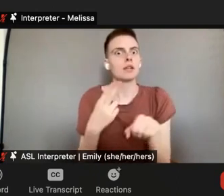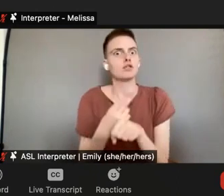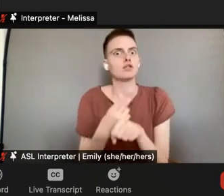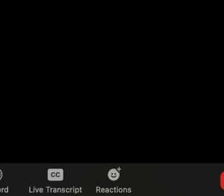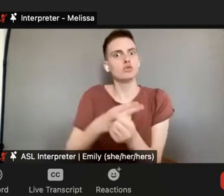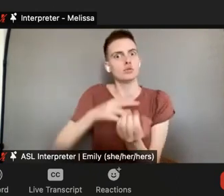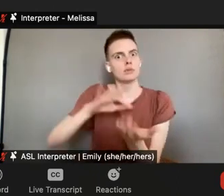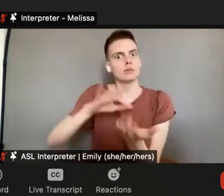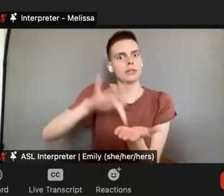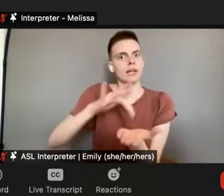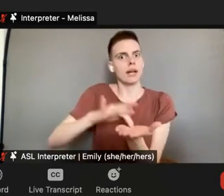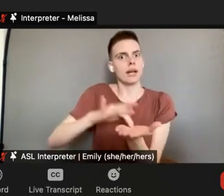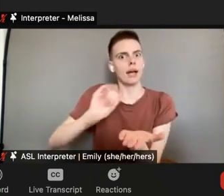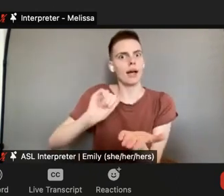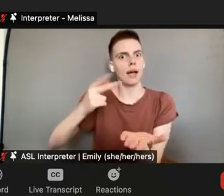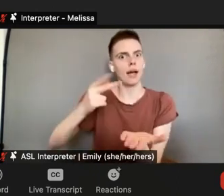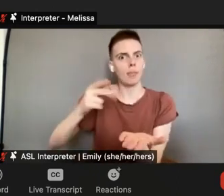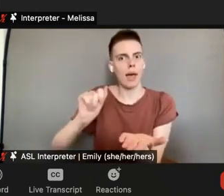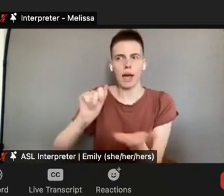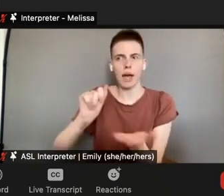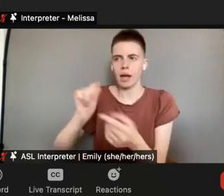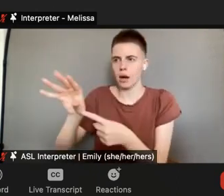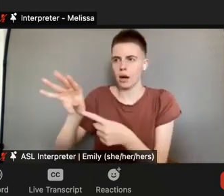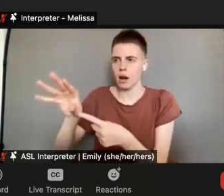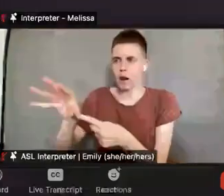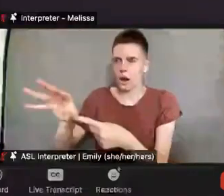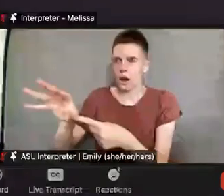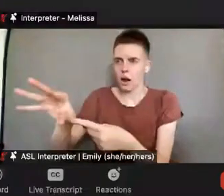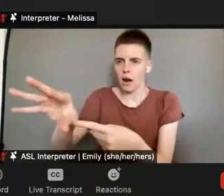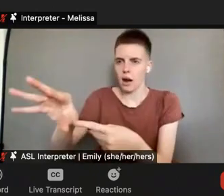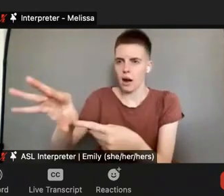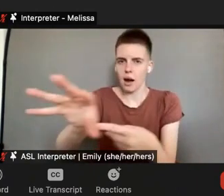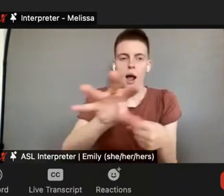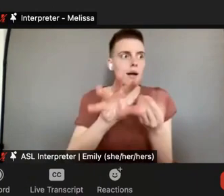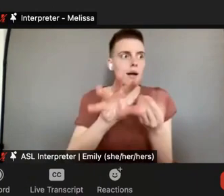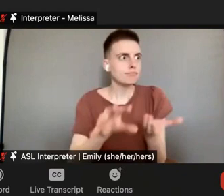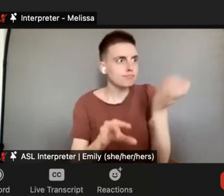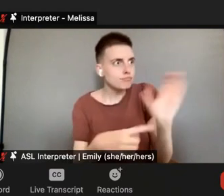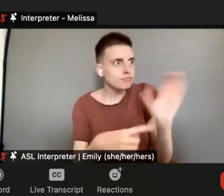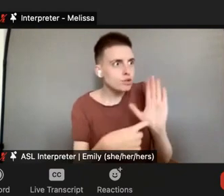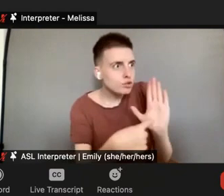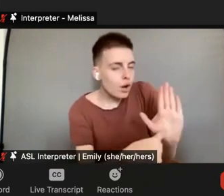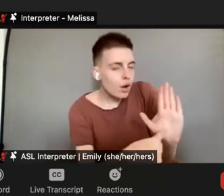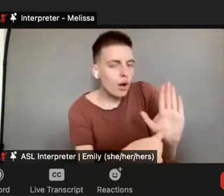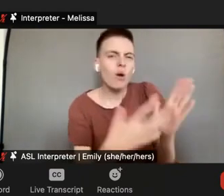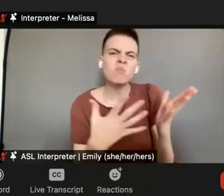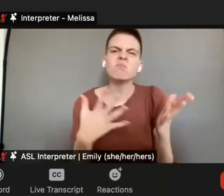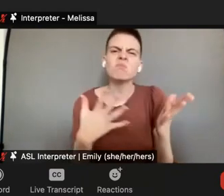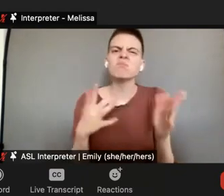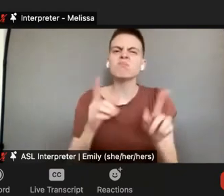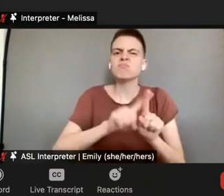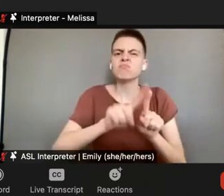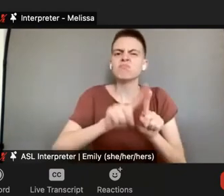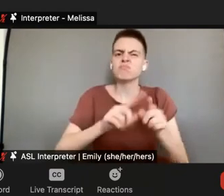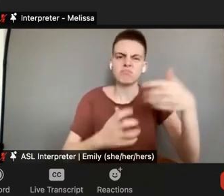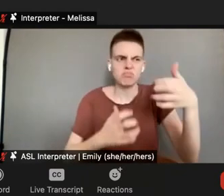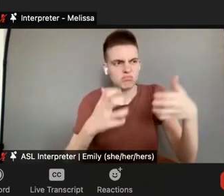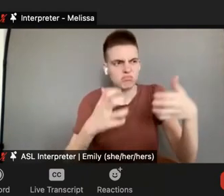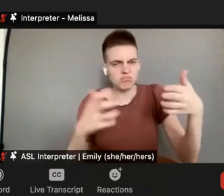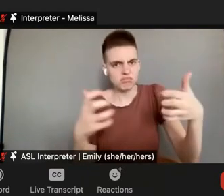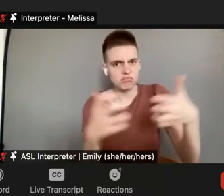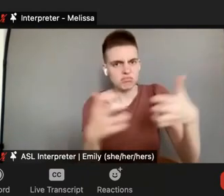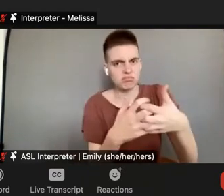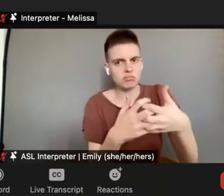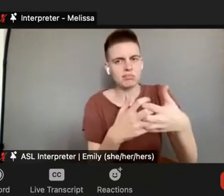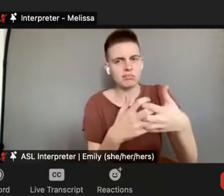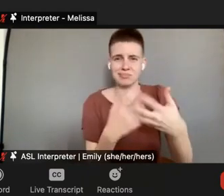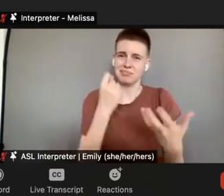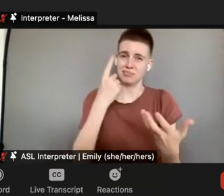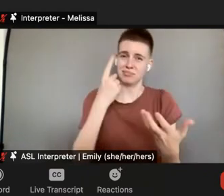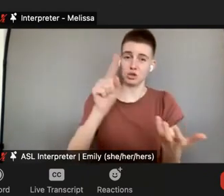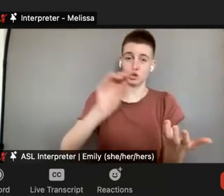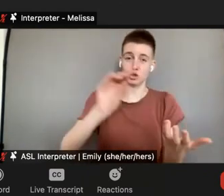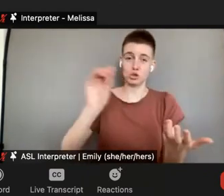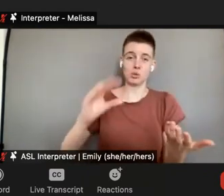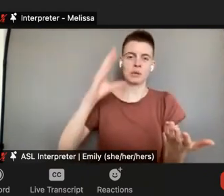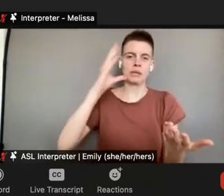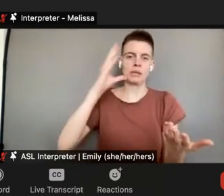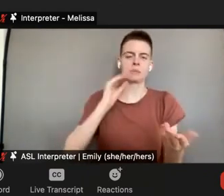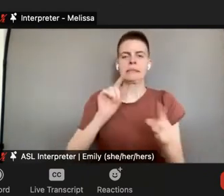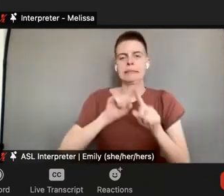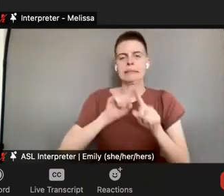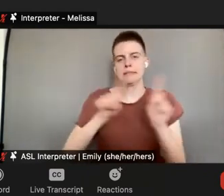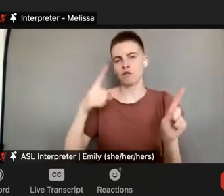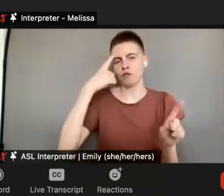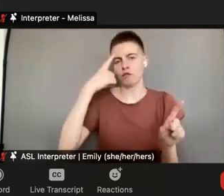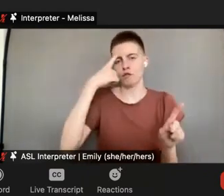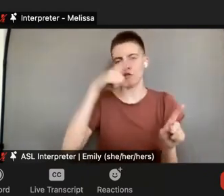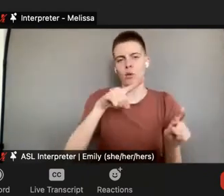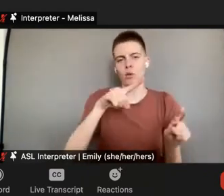that experience and show it to the child up close. There are ways to accommodate them, but it'll be a different experience.